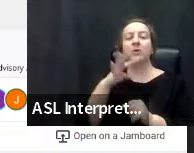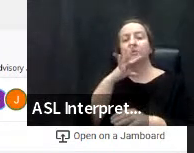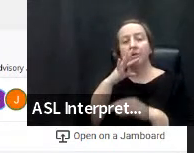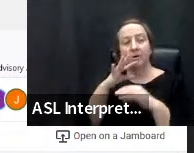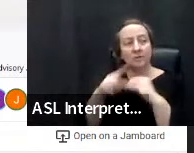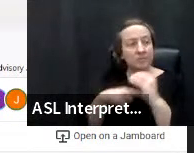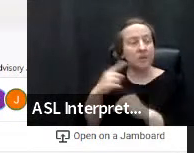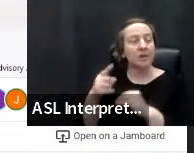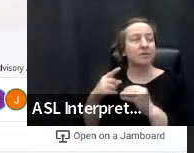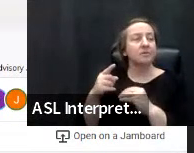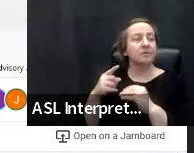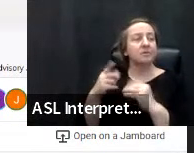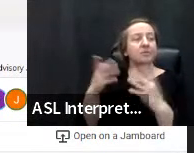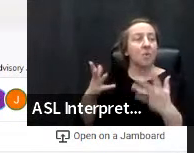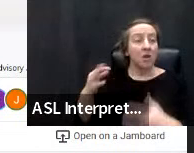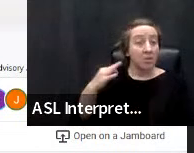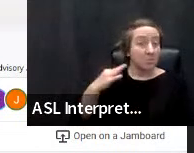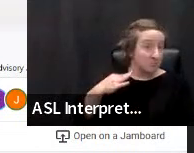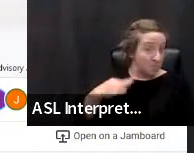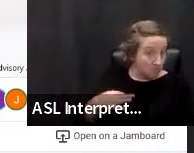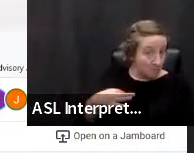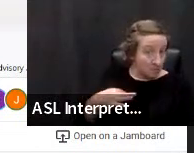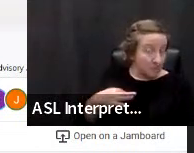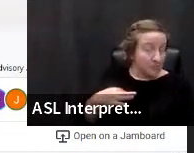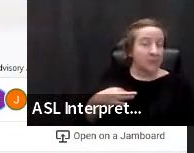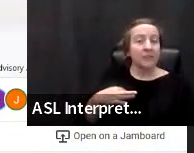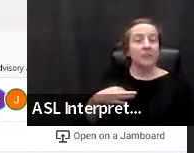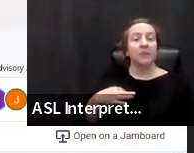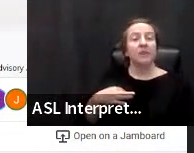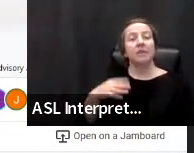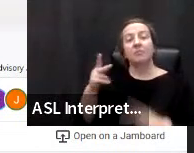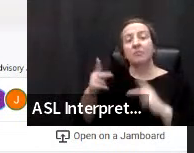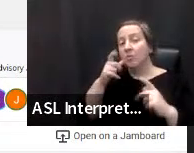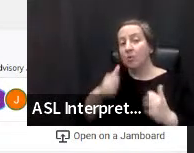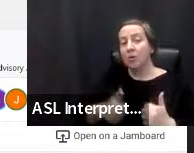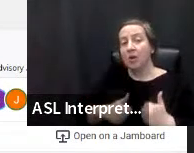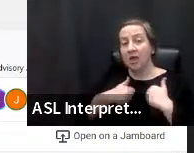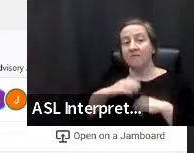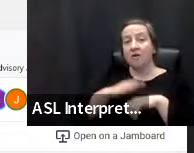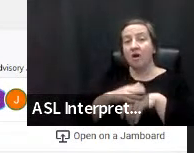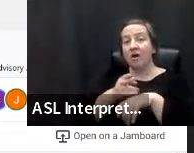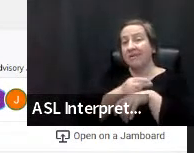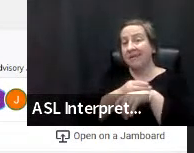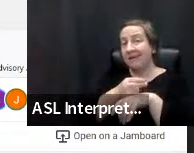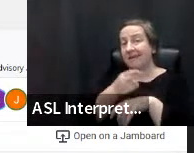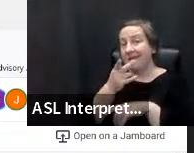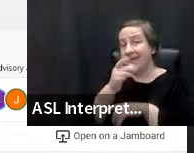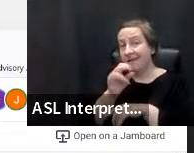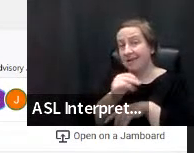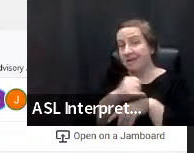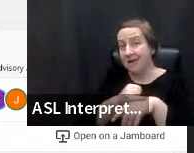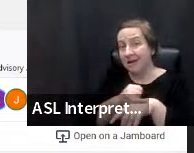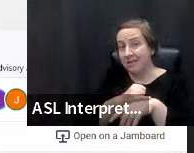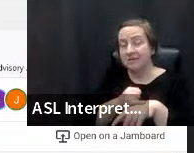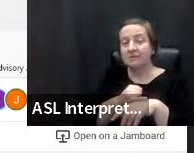about the benefit for the people who live on Hayden Island. What do they